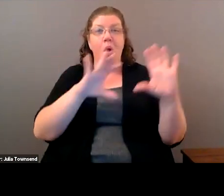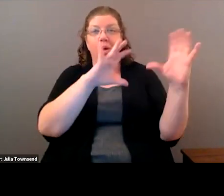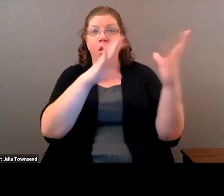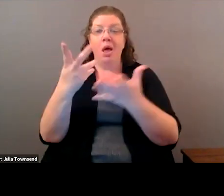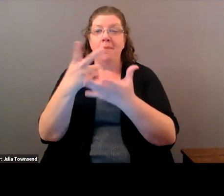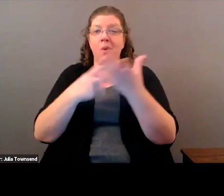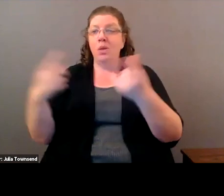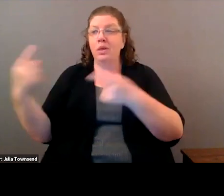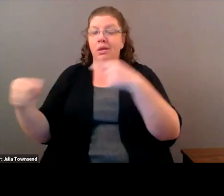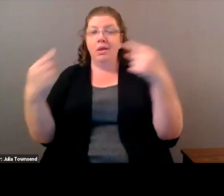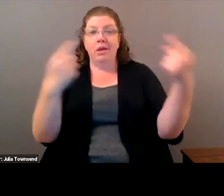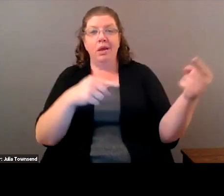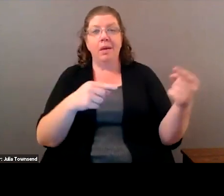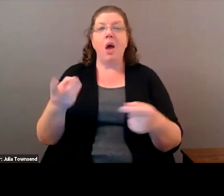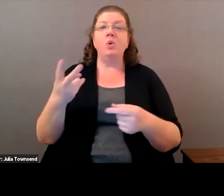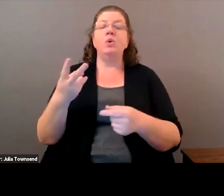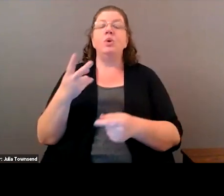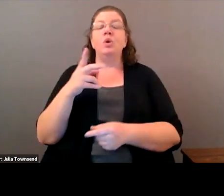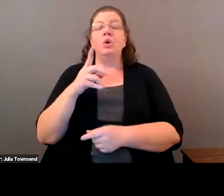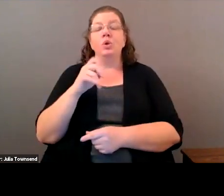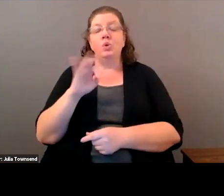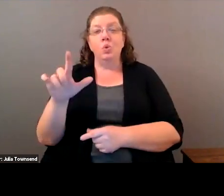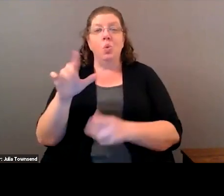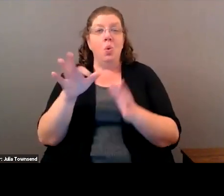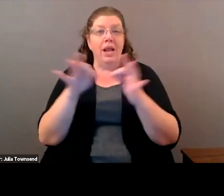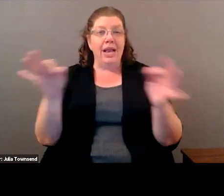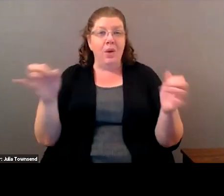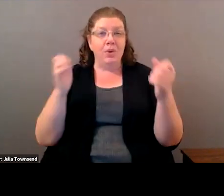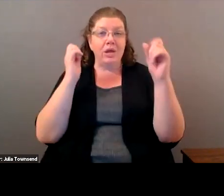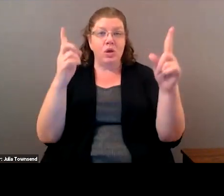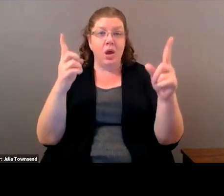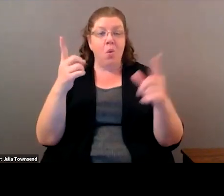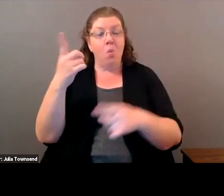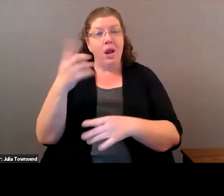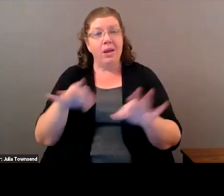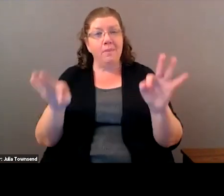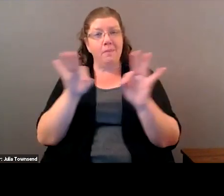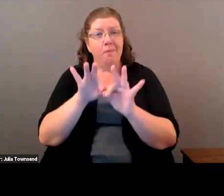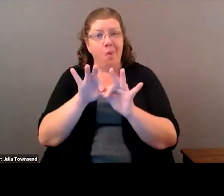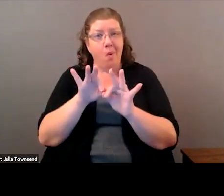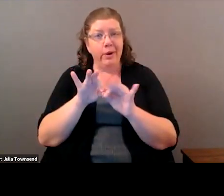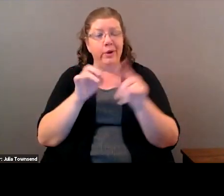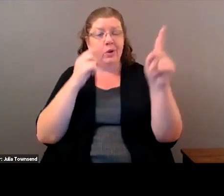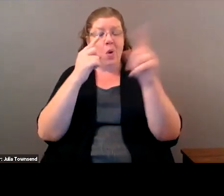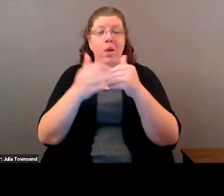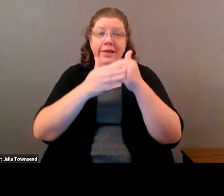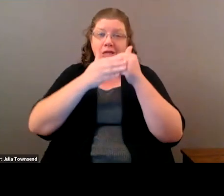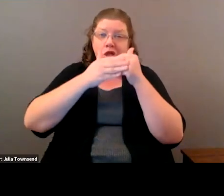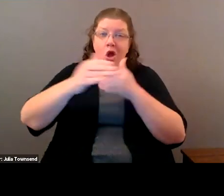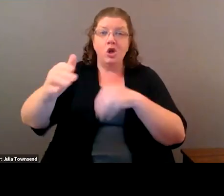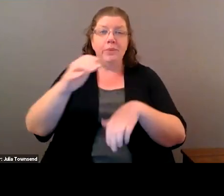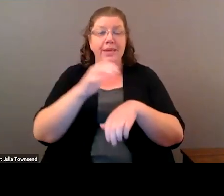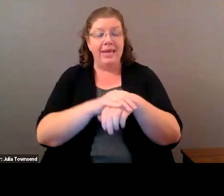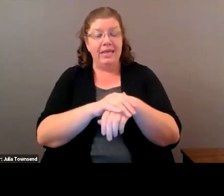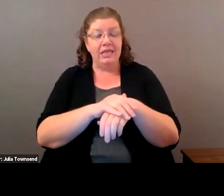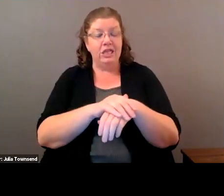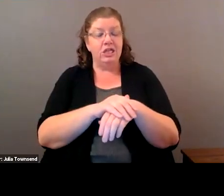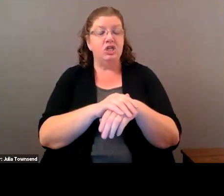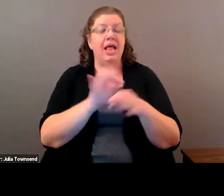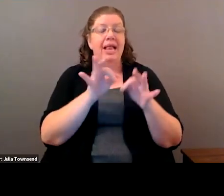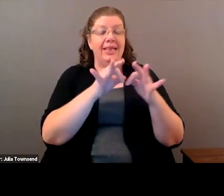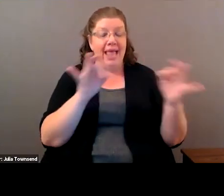about dual language education agree that one important goal is long-term English language and literacy achievement. As a professional